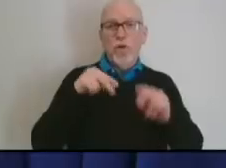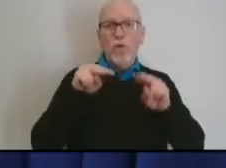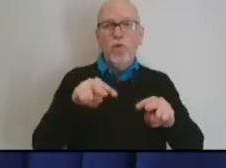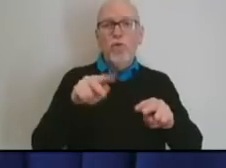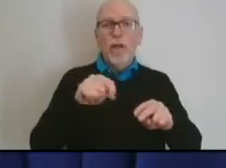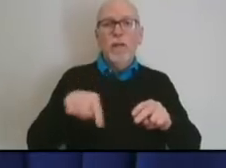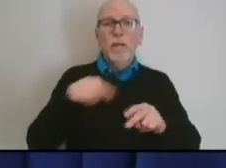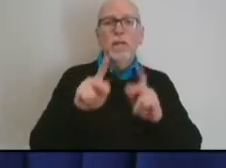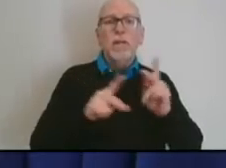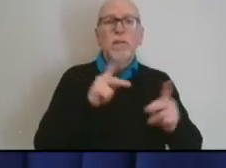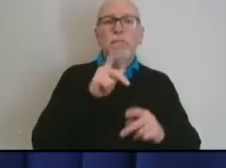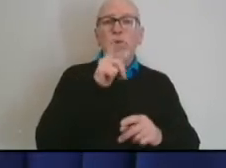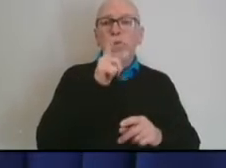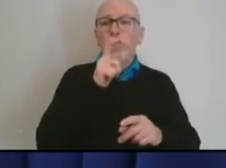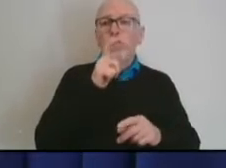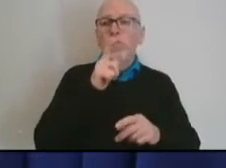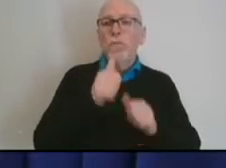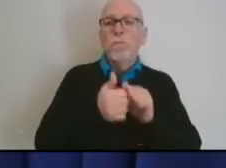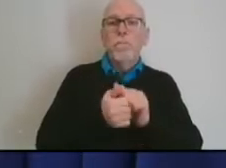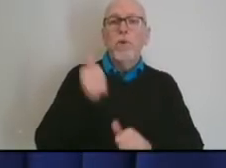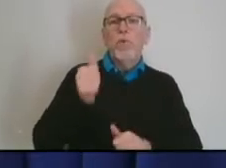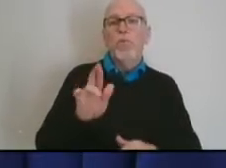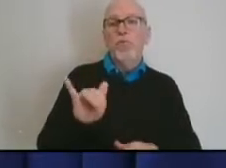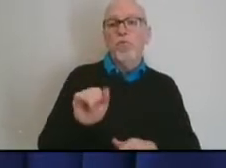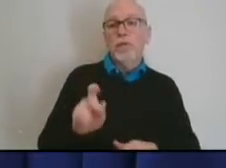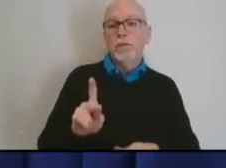are most at risk